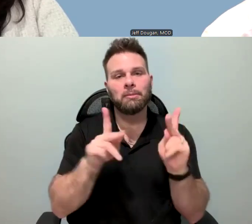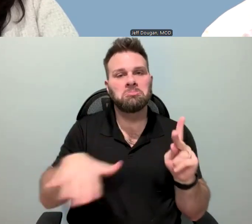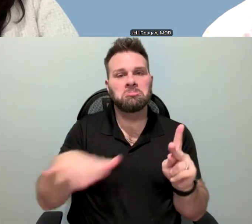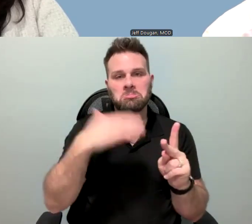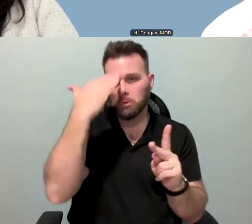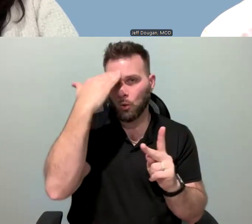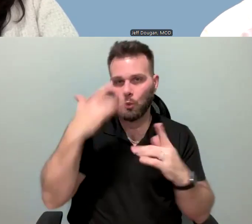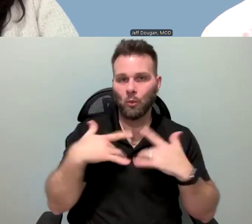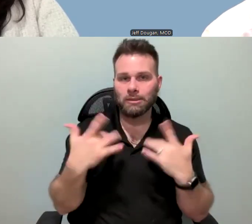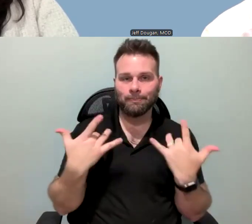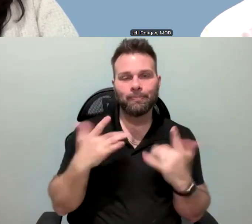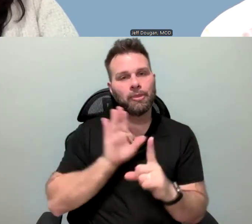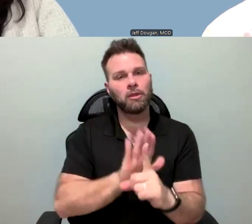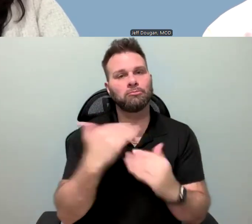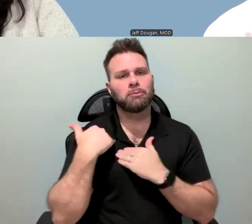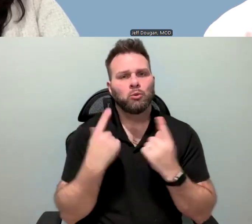assignment is.